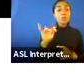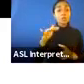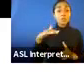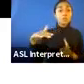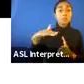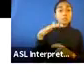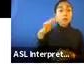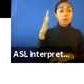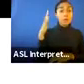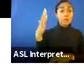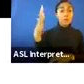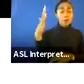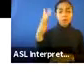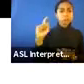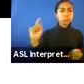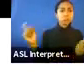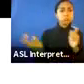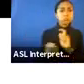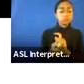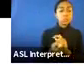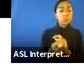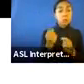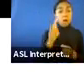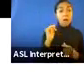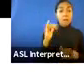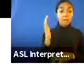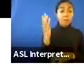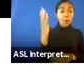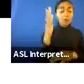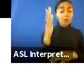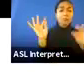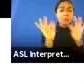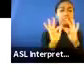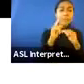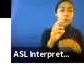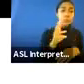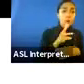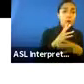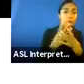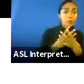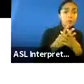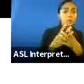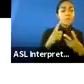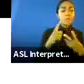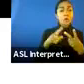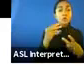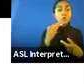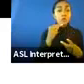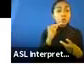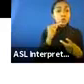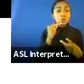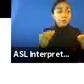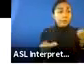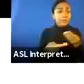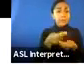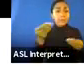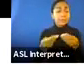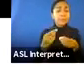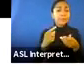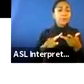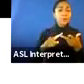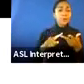Which is essential to our water filtration, to nutrient cycling, to carbon soil, to soil